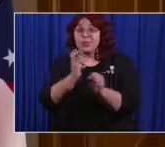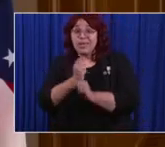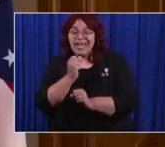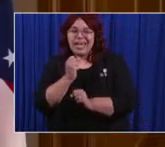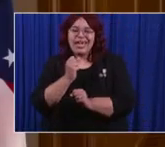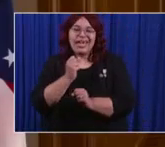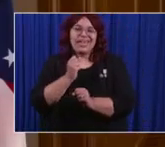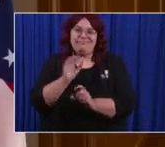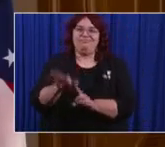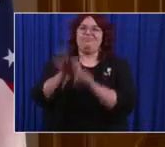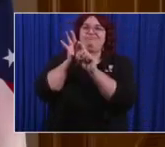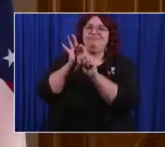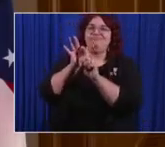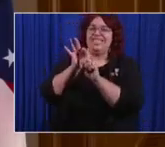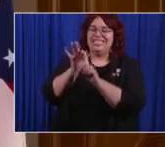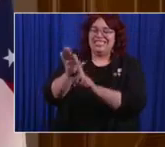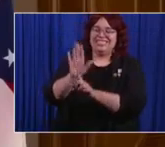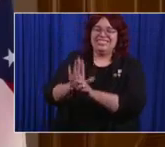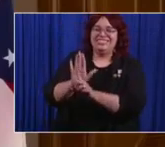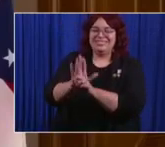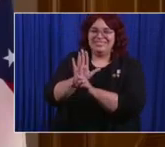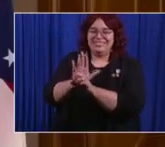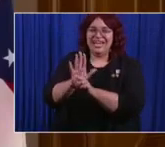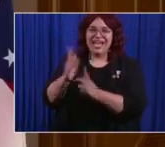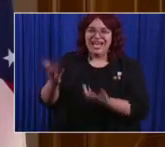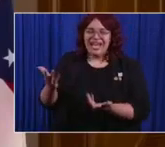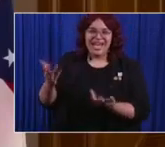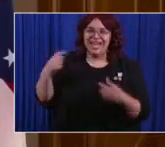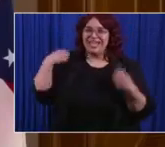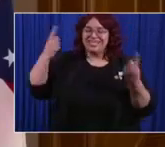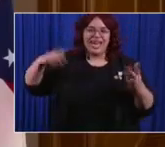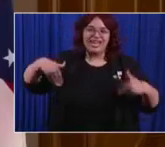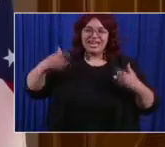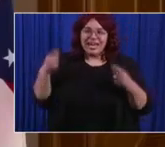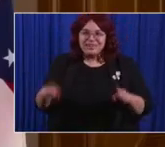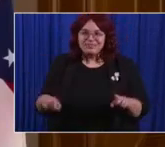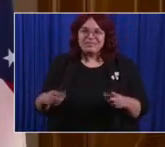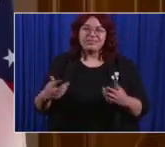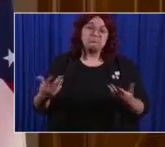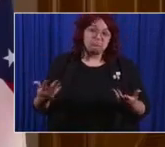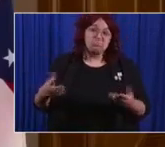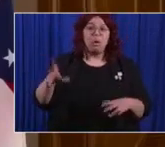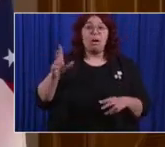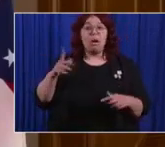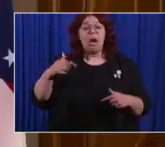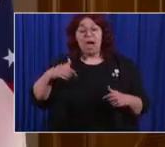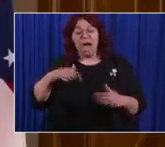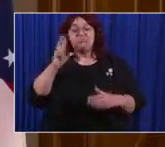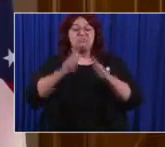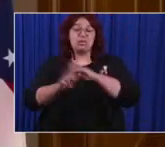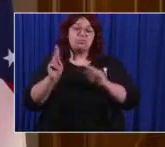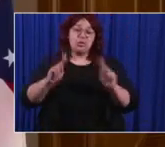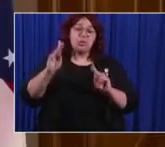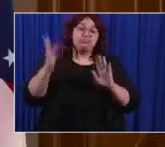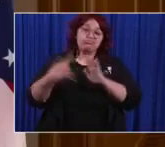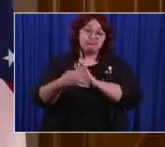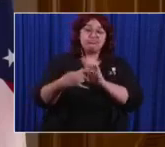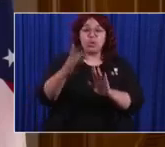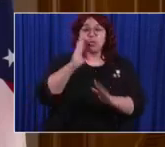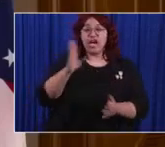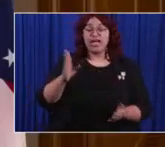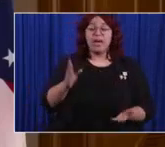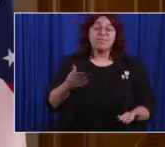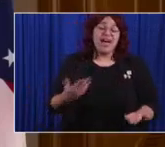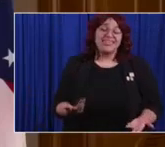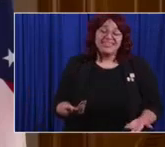It's unusual. But these are unusual times. These are unusual times. And I think we have to be bold. And I